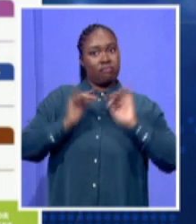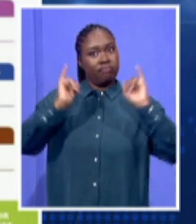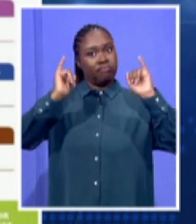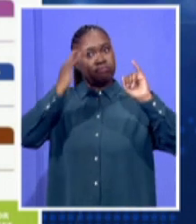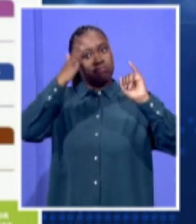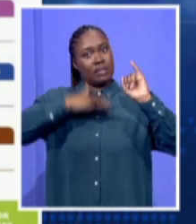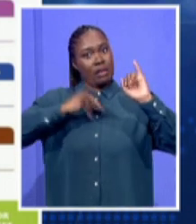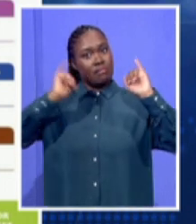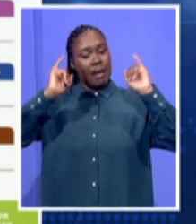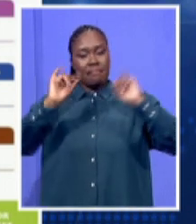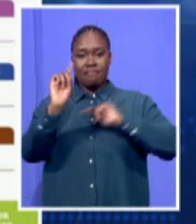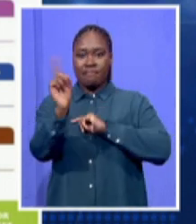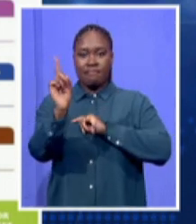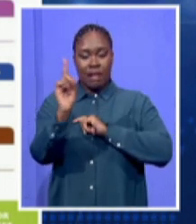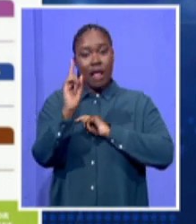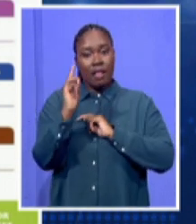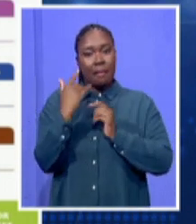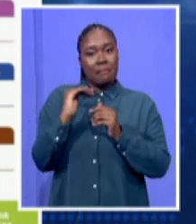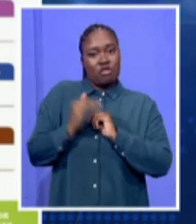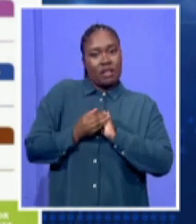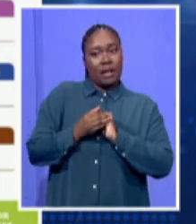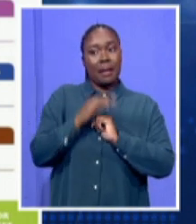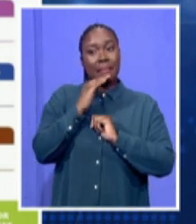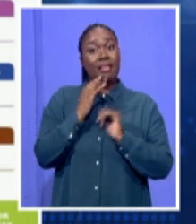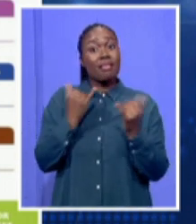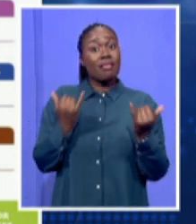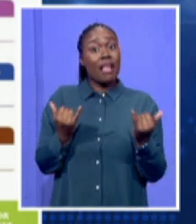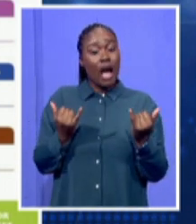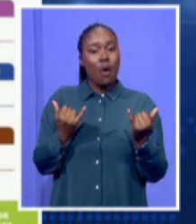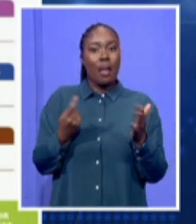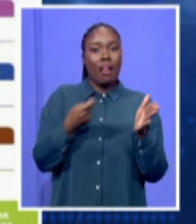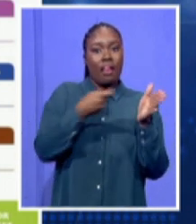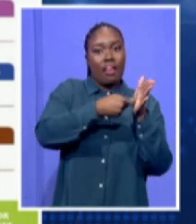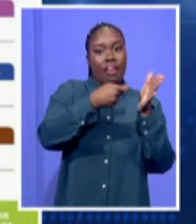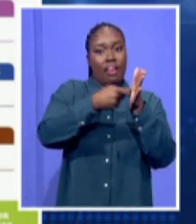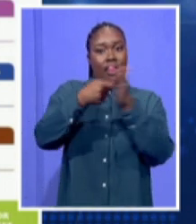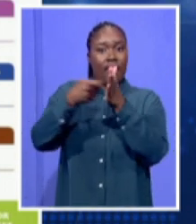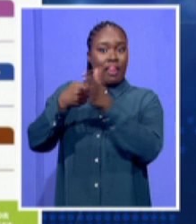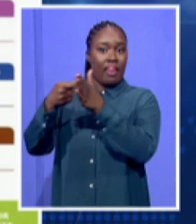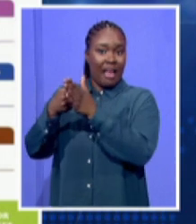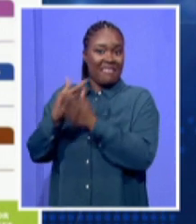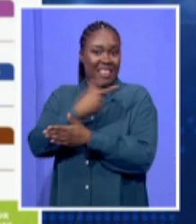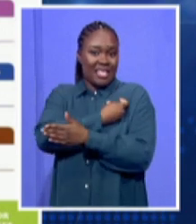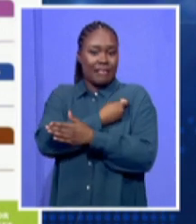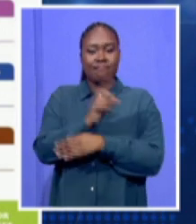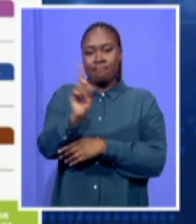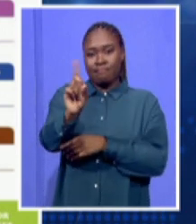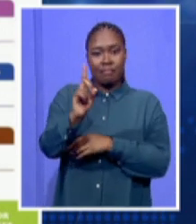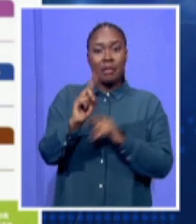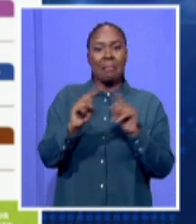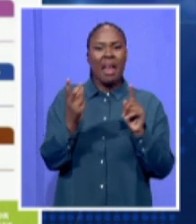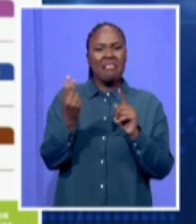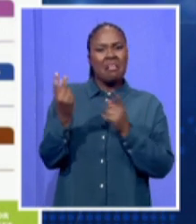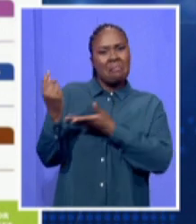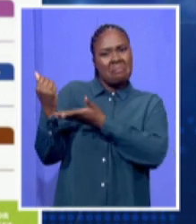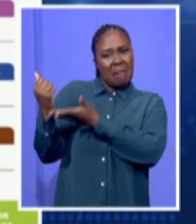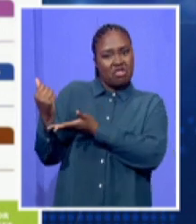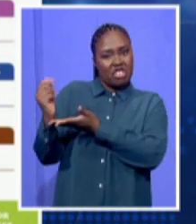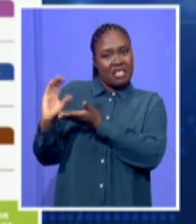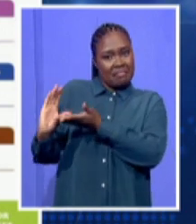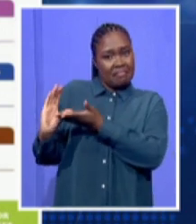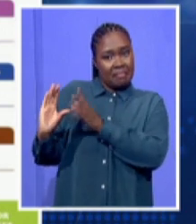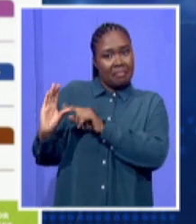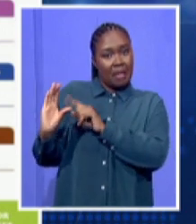infection. So right now we are not in the process of purchasing vaccine. We do have budgets set aside in case we need to buy